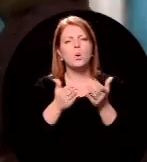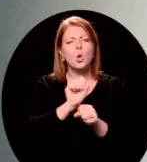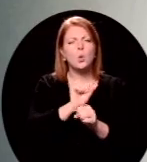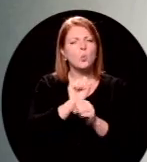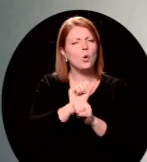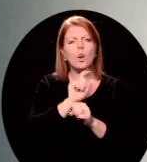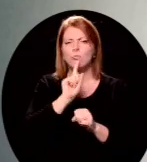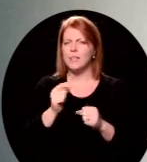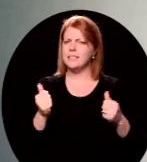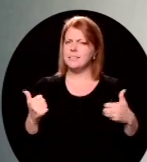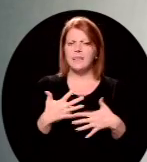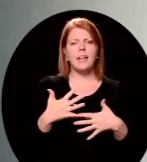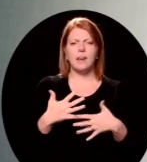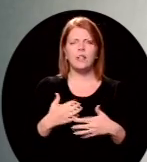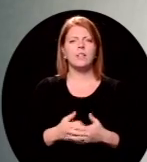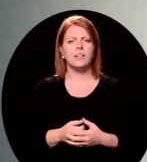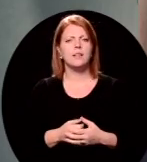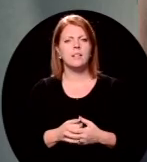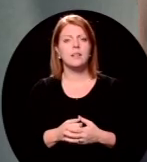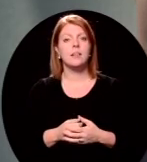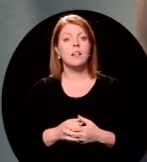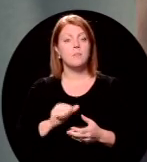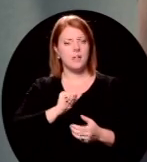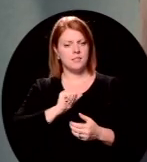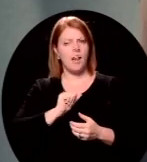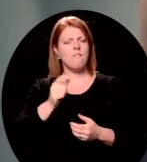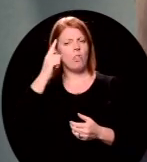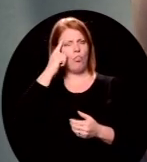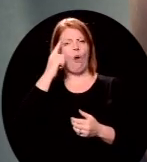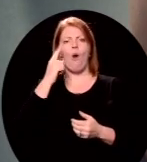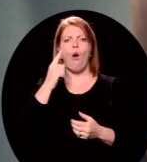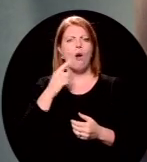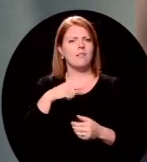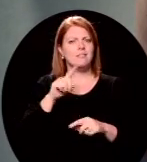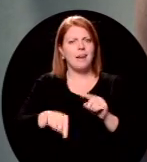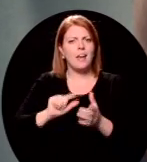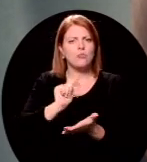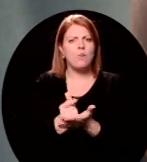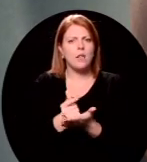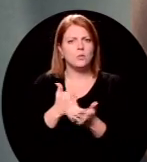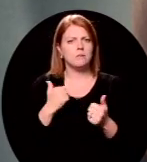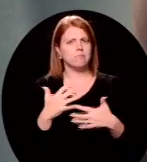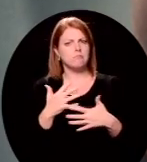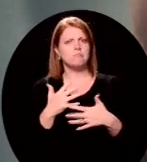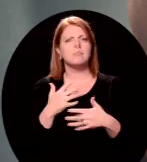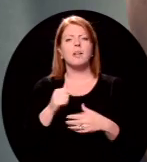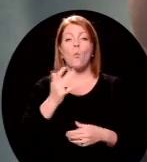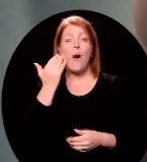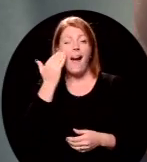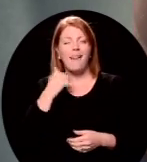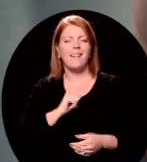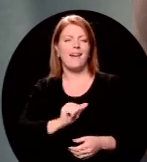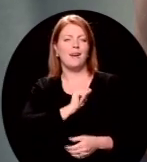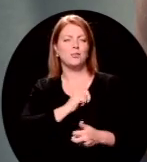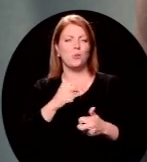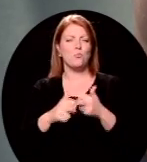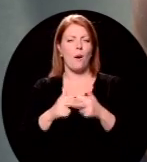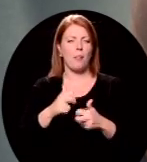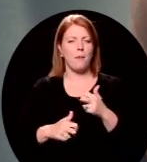book work. It was scary in high school. I was scared I wasn't going to graduate because I had an attitude